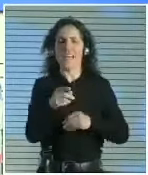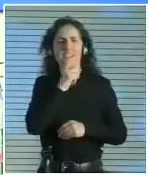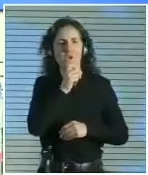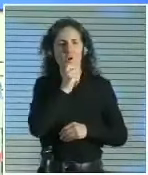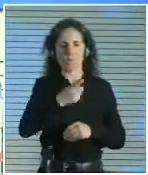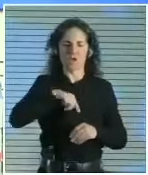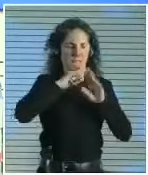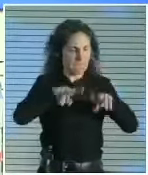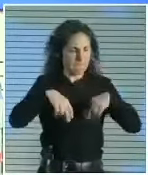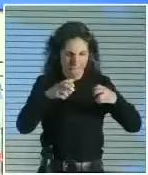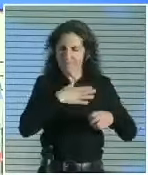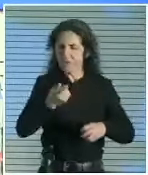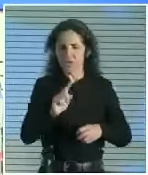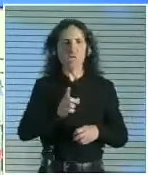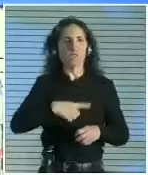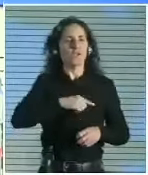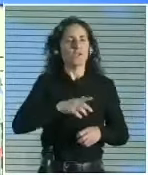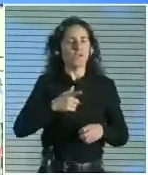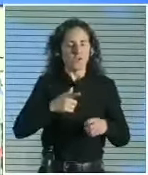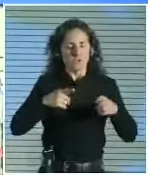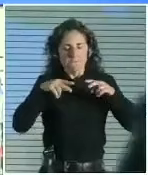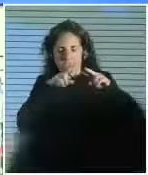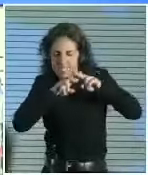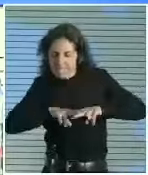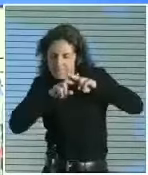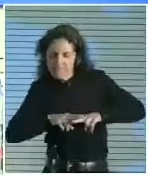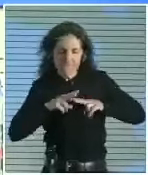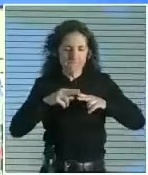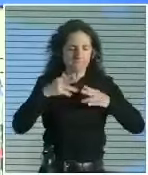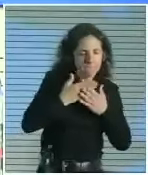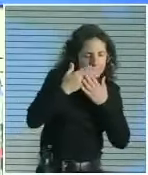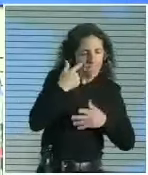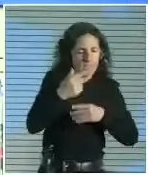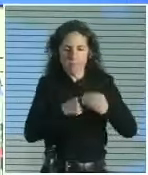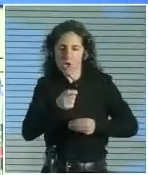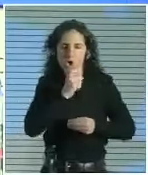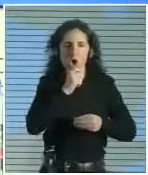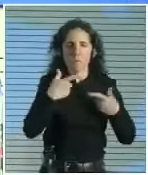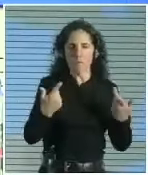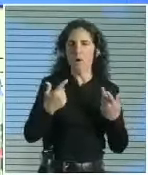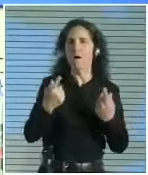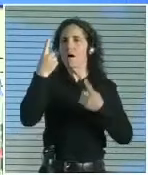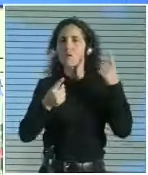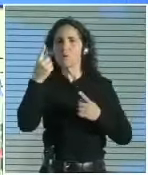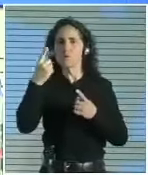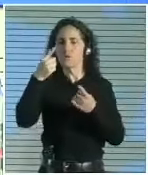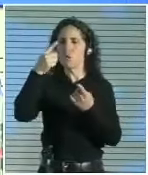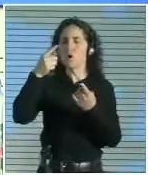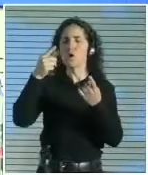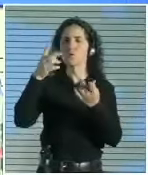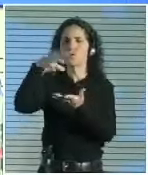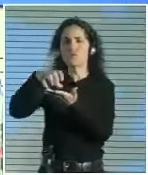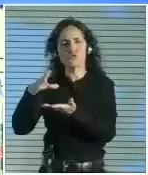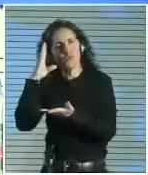how are accommodations recognized for their sustainability efforts and how can they communicate that to consumers. So that was